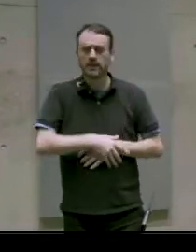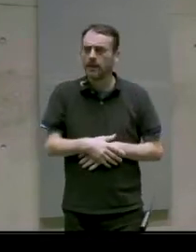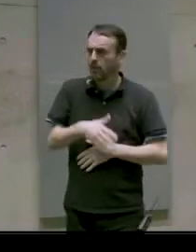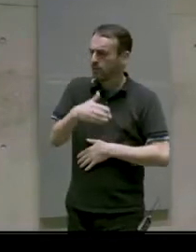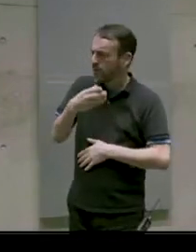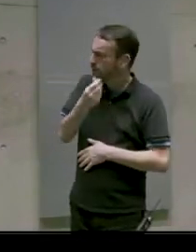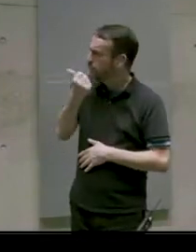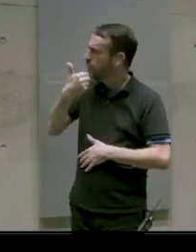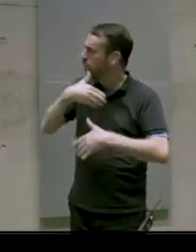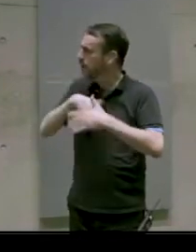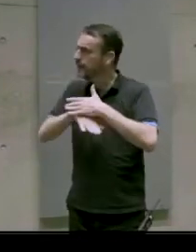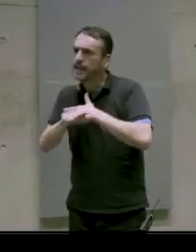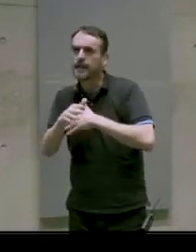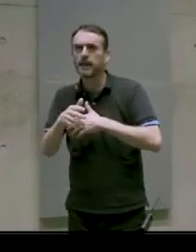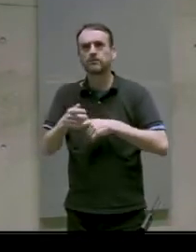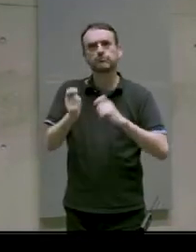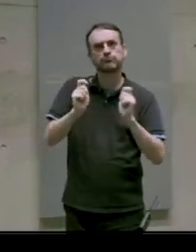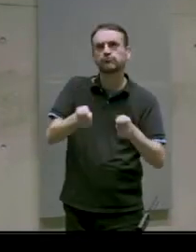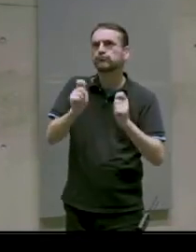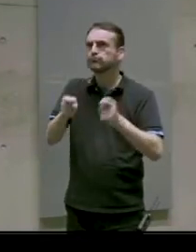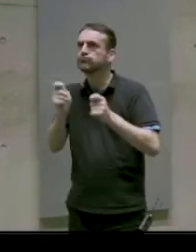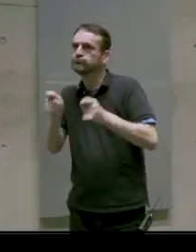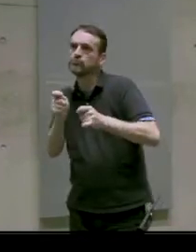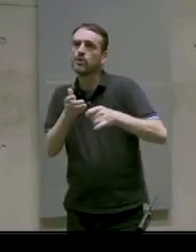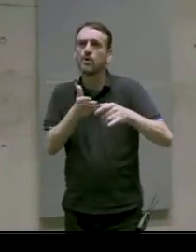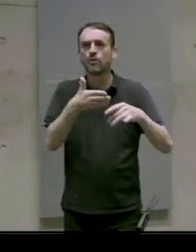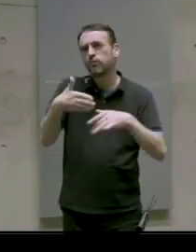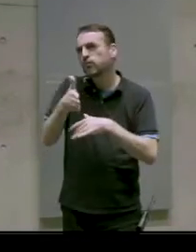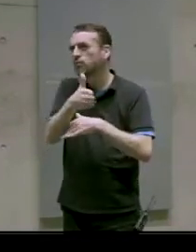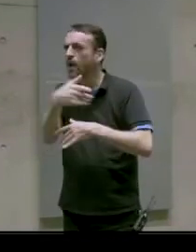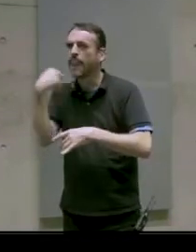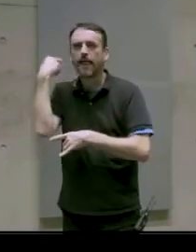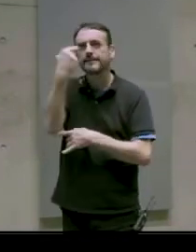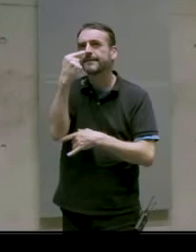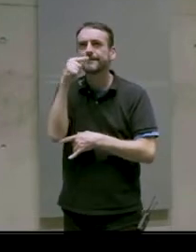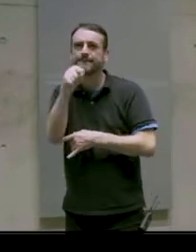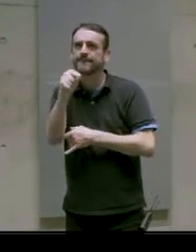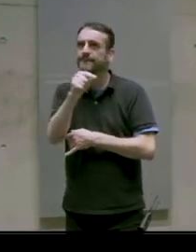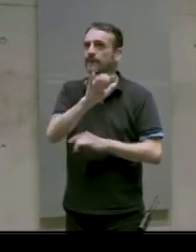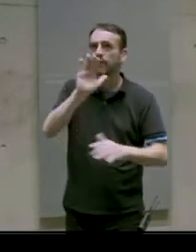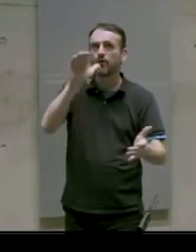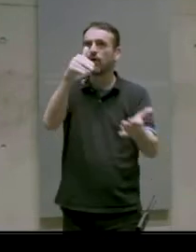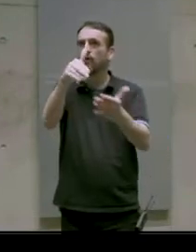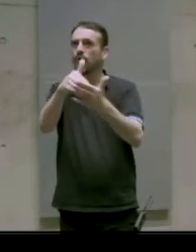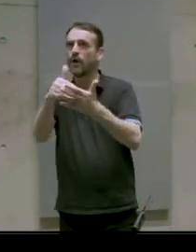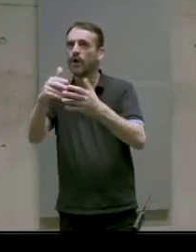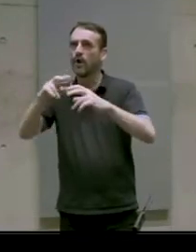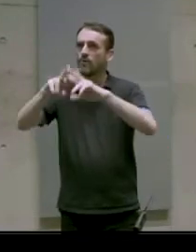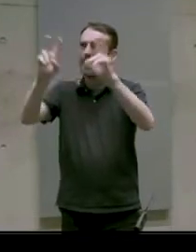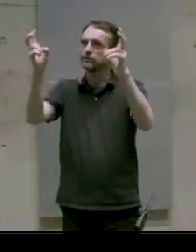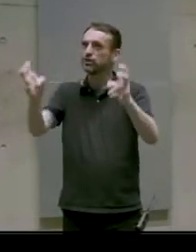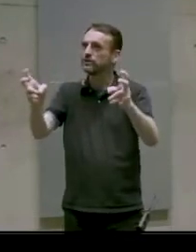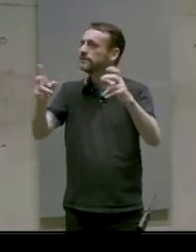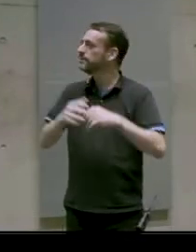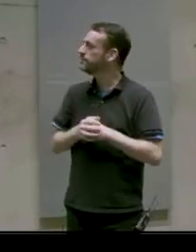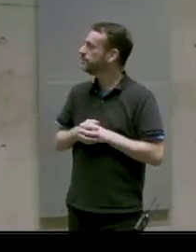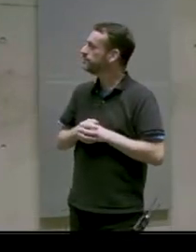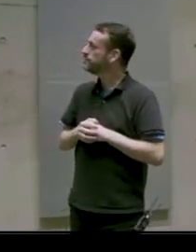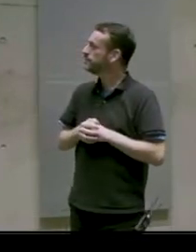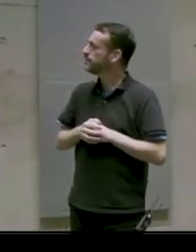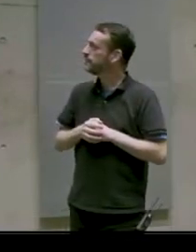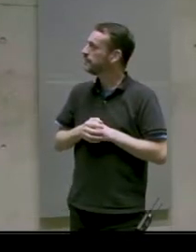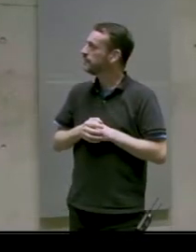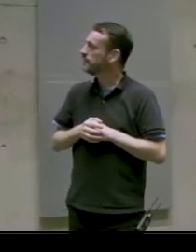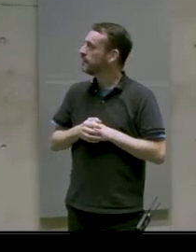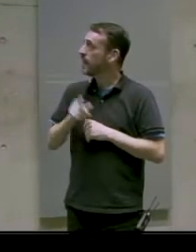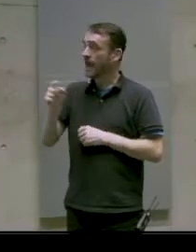growler, the horses pulling us swiftly through the London bustle towards Sir William Blanchard's abode. Sir William